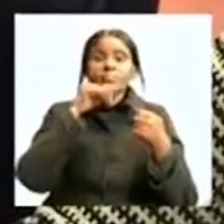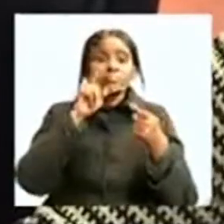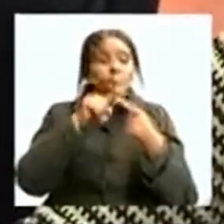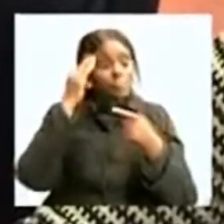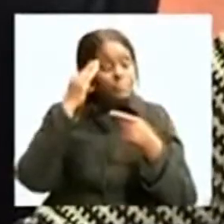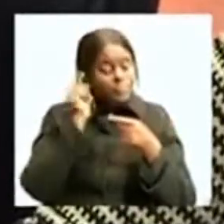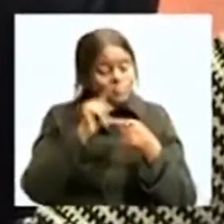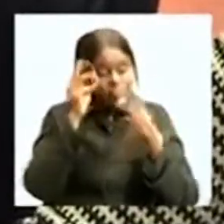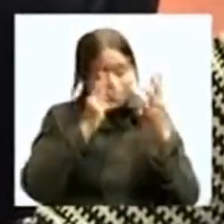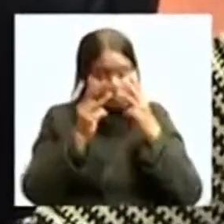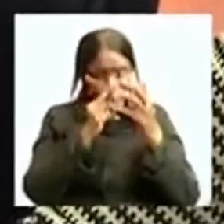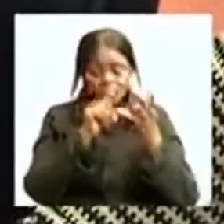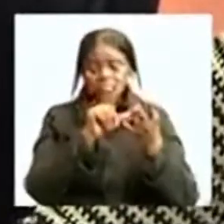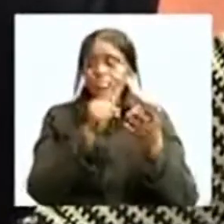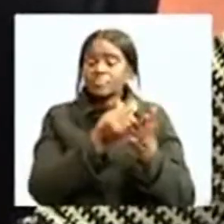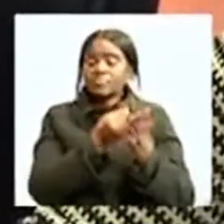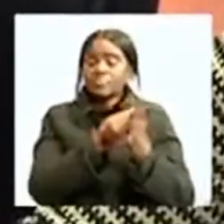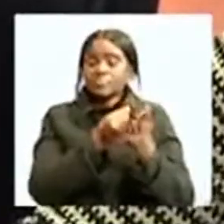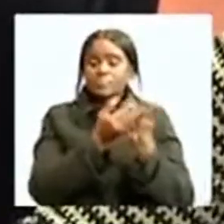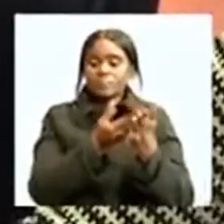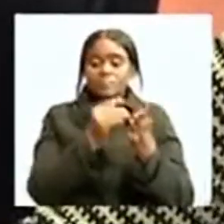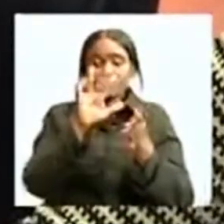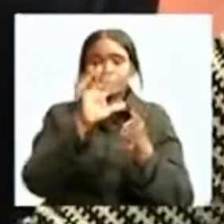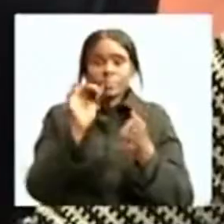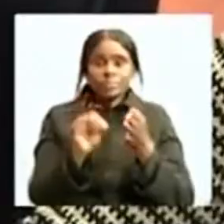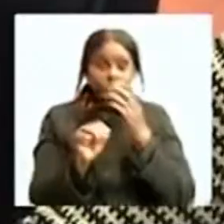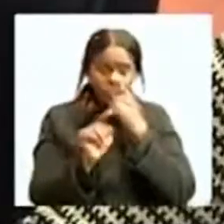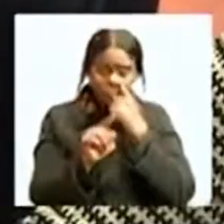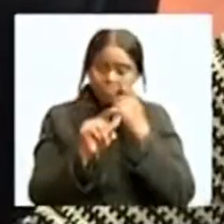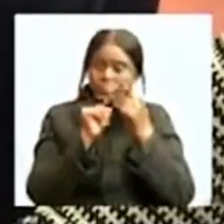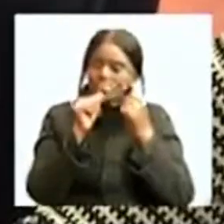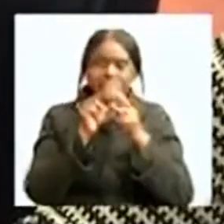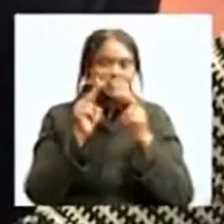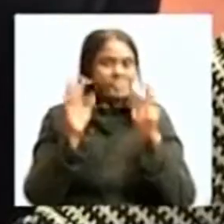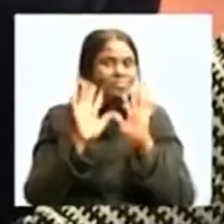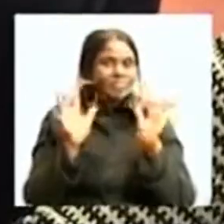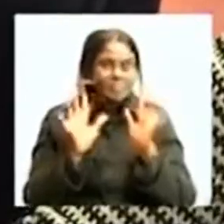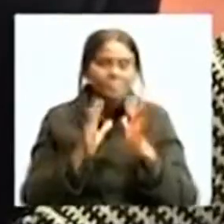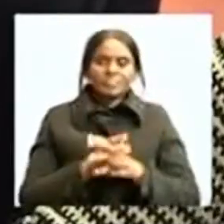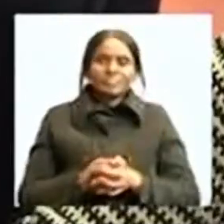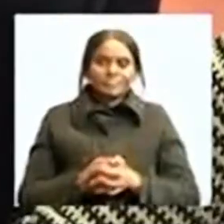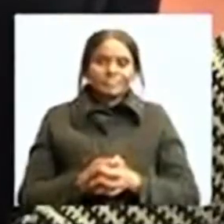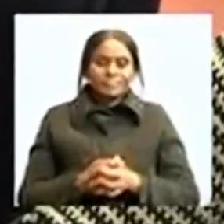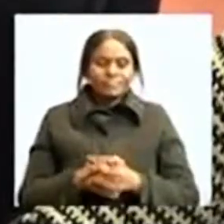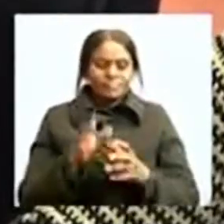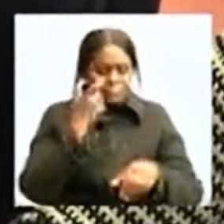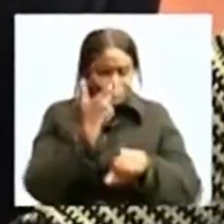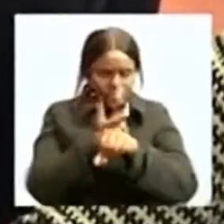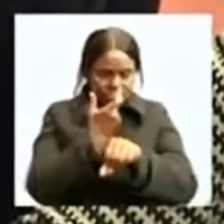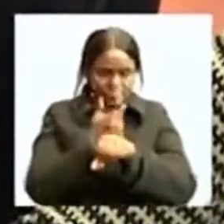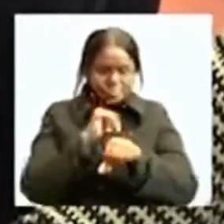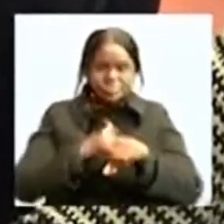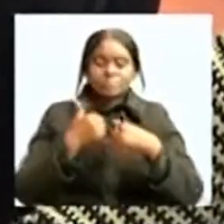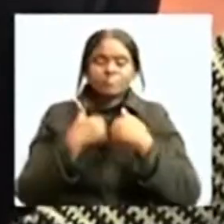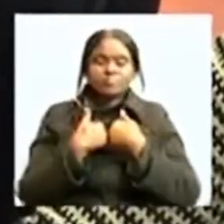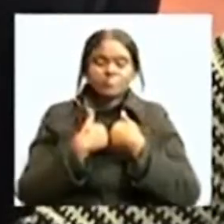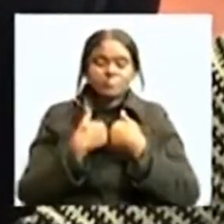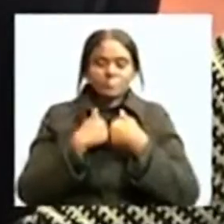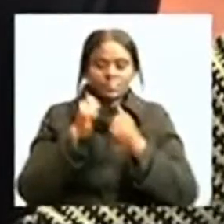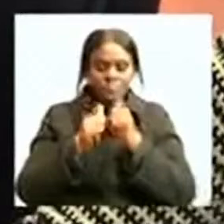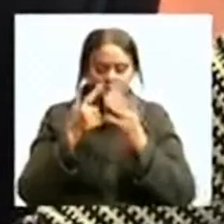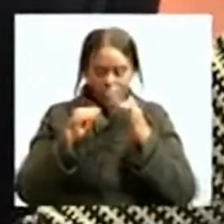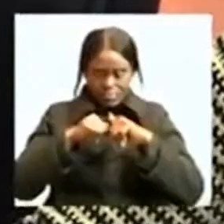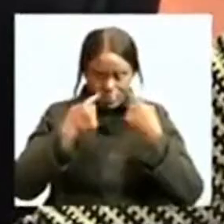a concessional rate, 5%, not so much. The difficulty we have, which we are